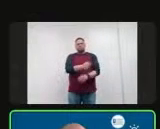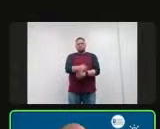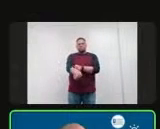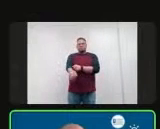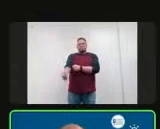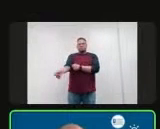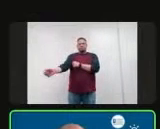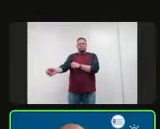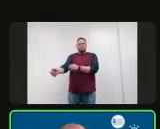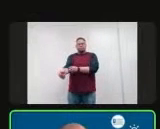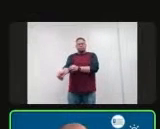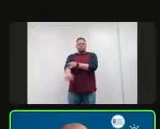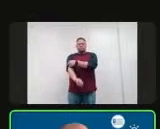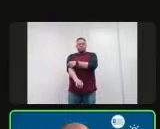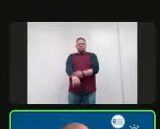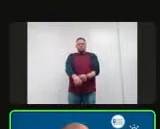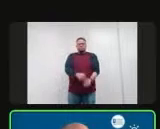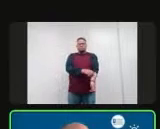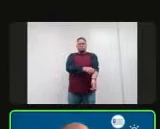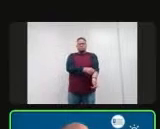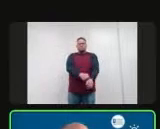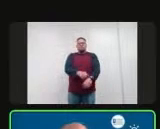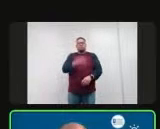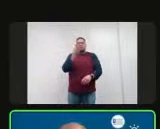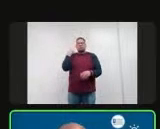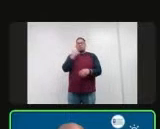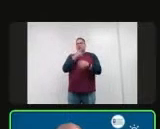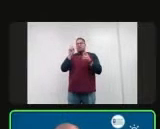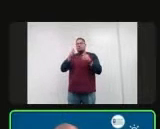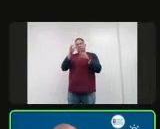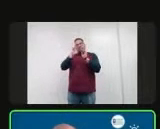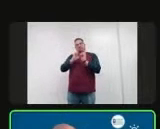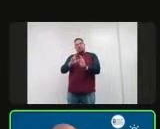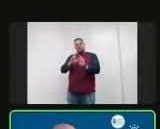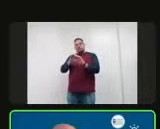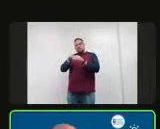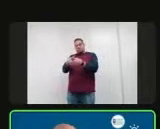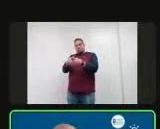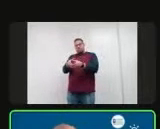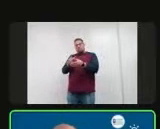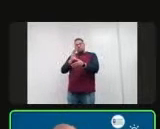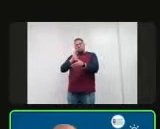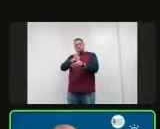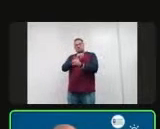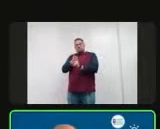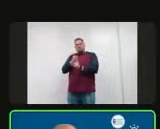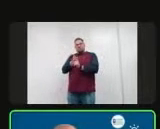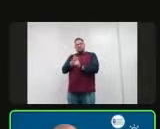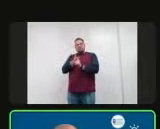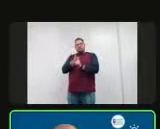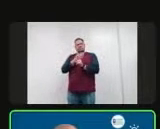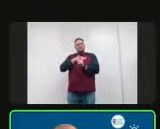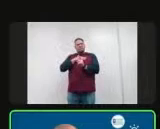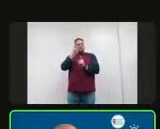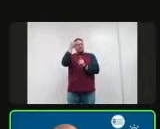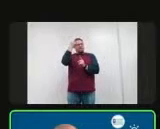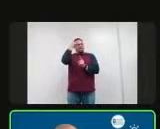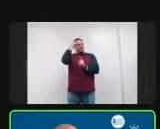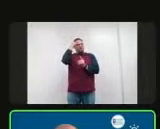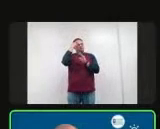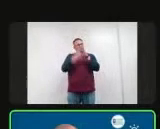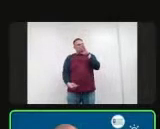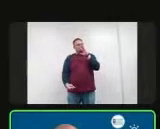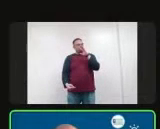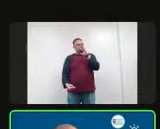Because we have to preserve the institution of the board. And I lost my second thought. Darn it.